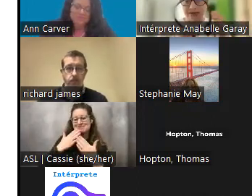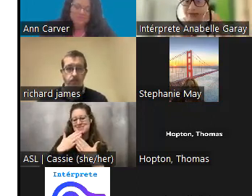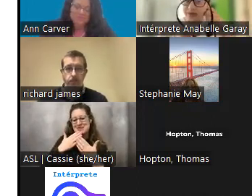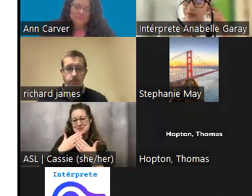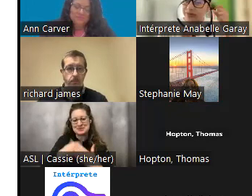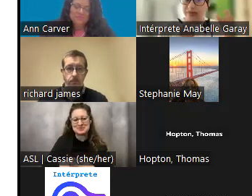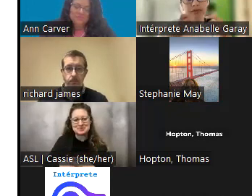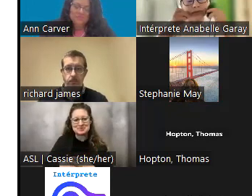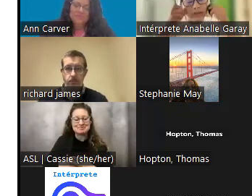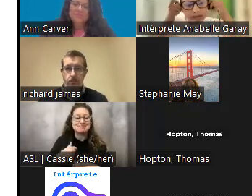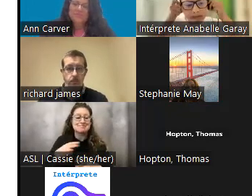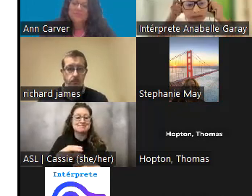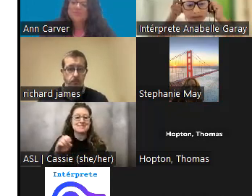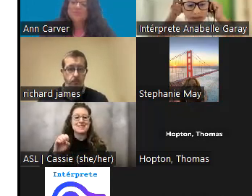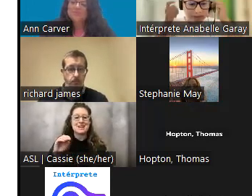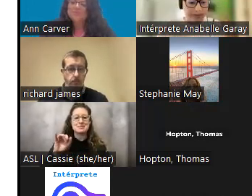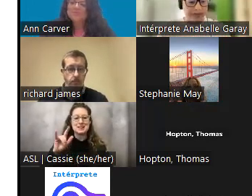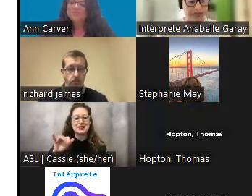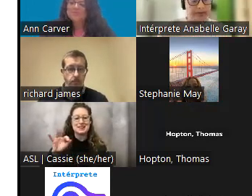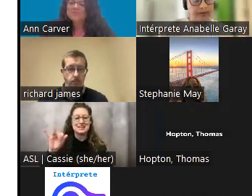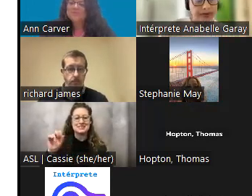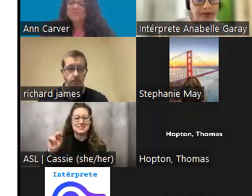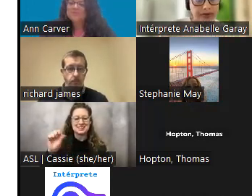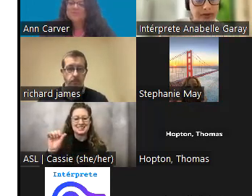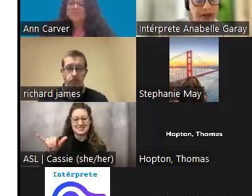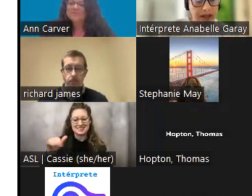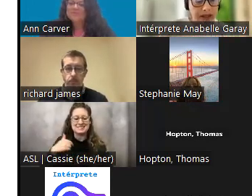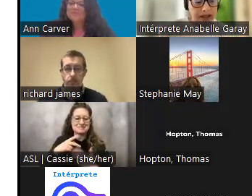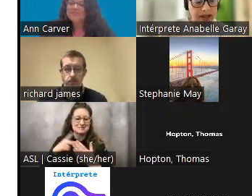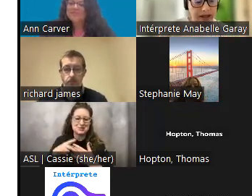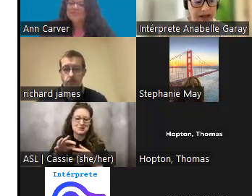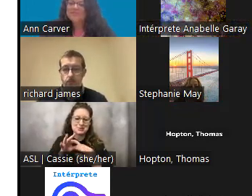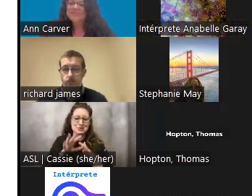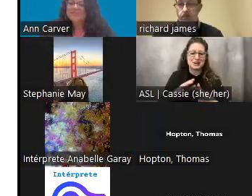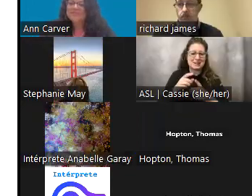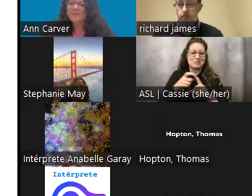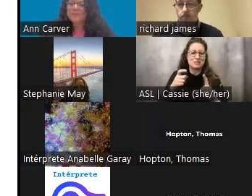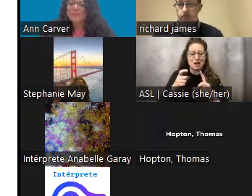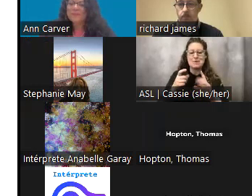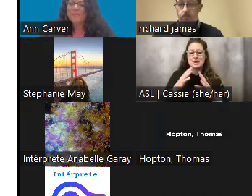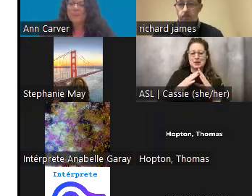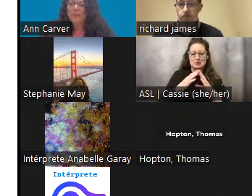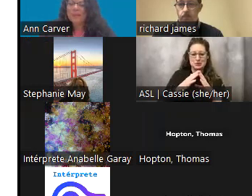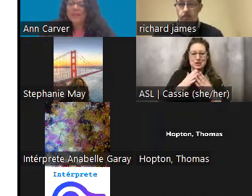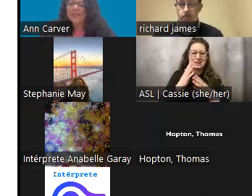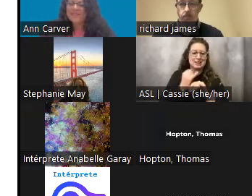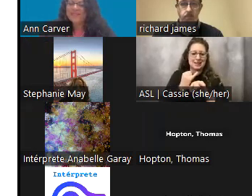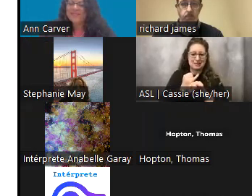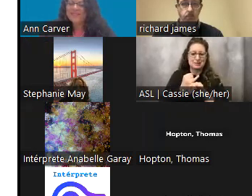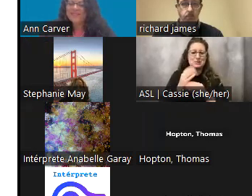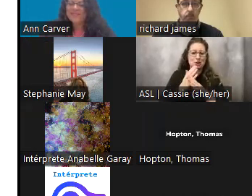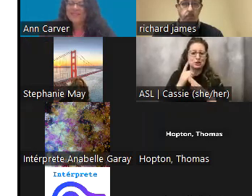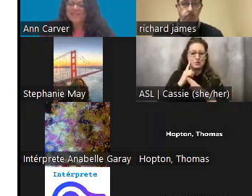So I'm Emily Finley. I'm a program coordinator from Community Campus Partnerships for Health, or